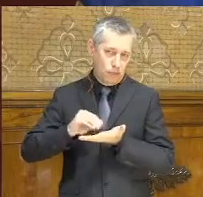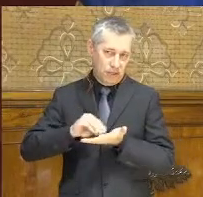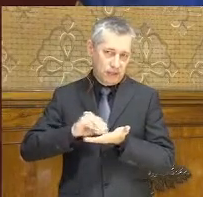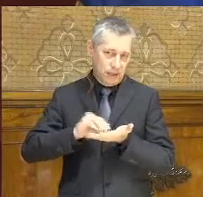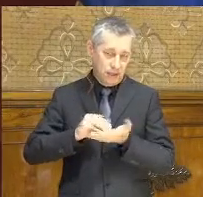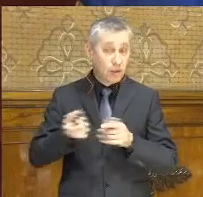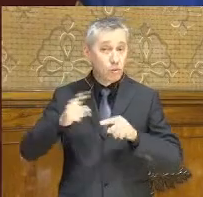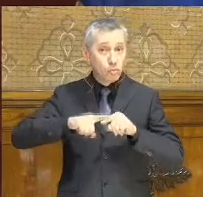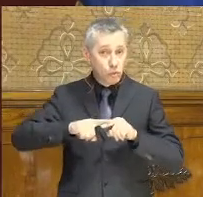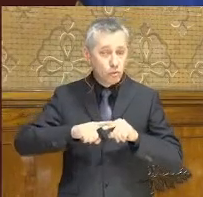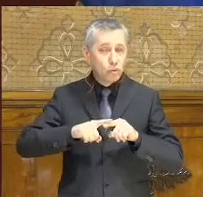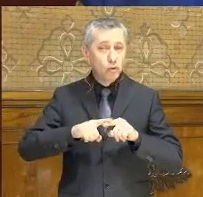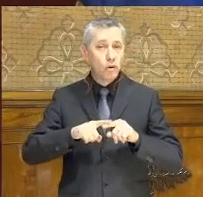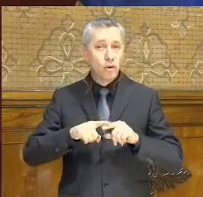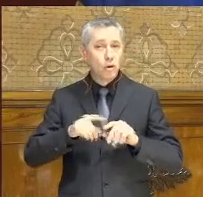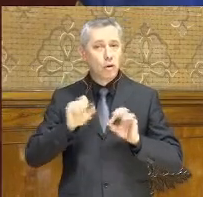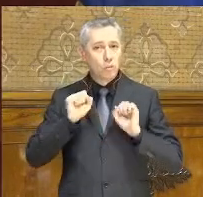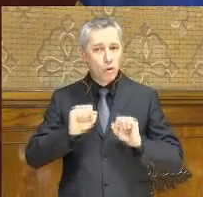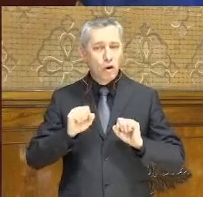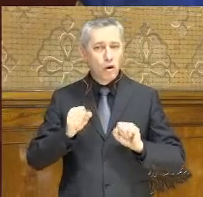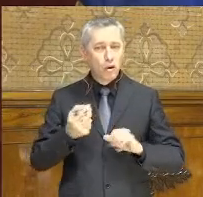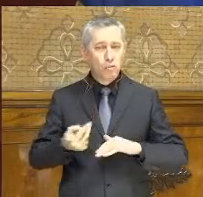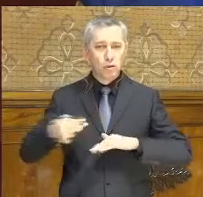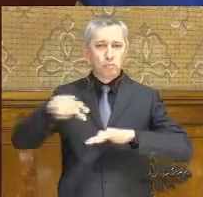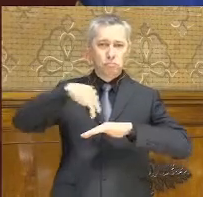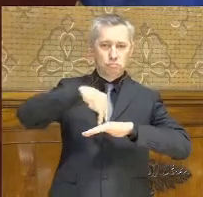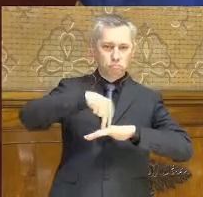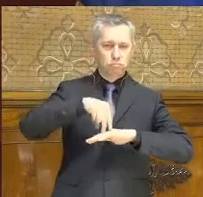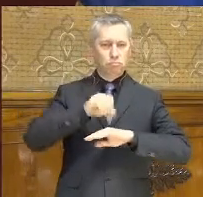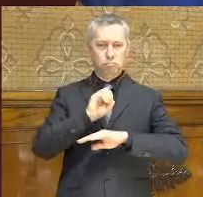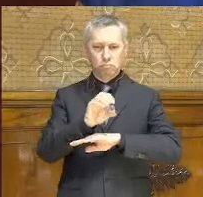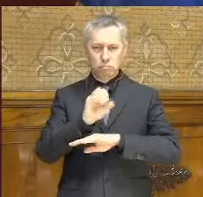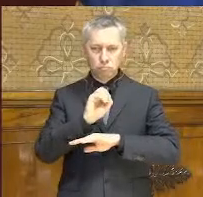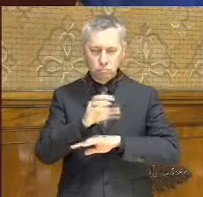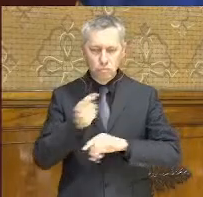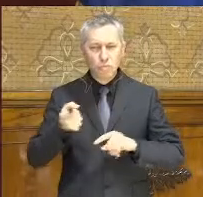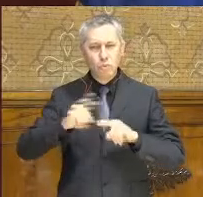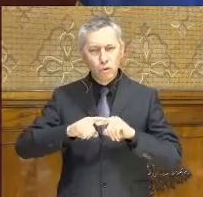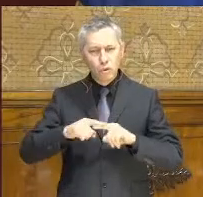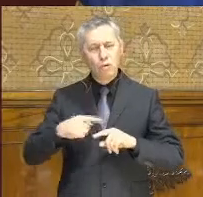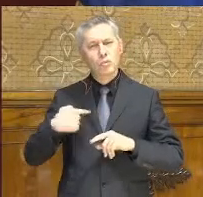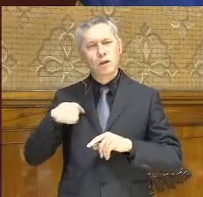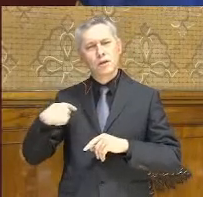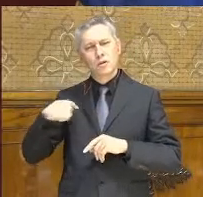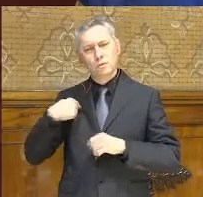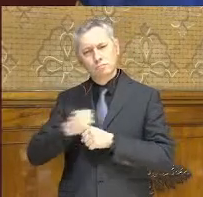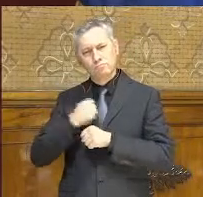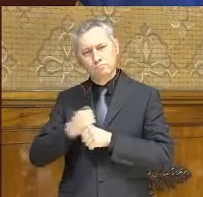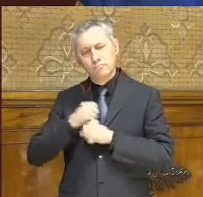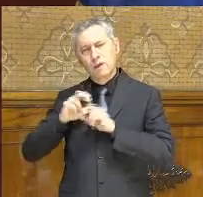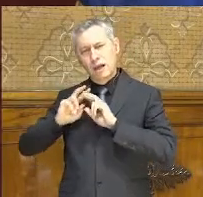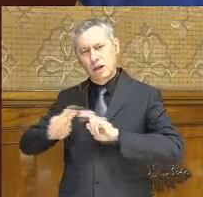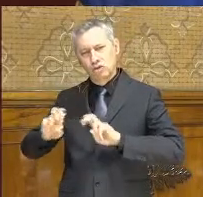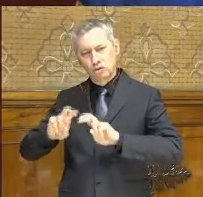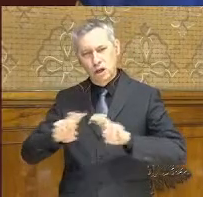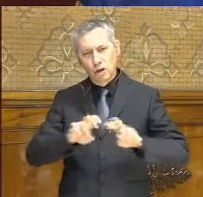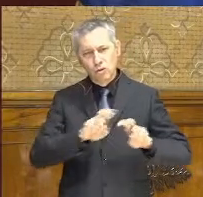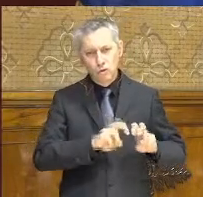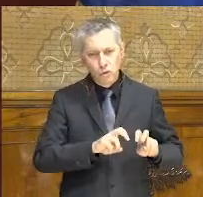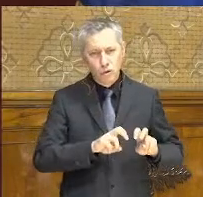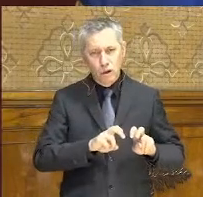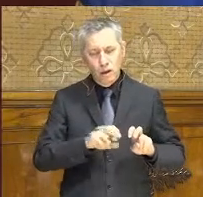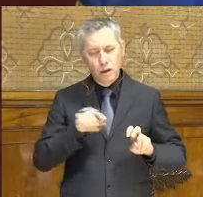as a scholar, as a thinker, I feel honored to have the audiences that I've had at this